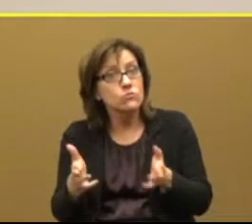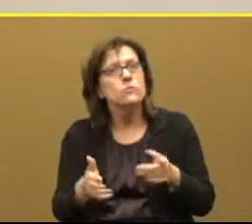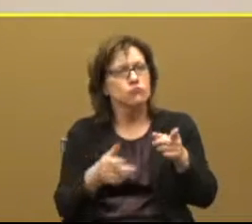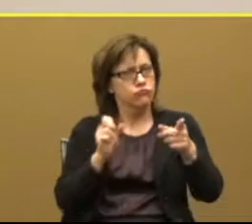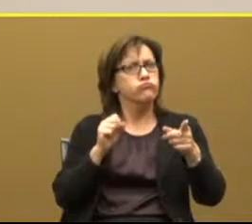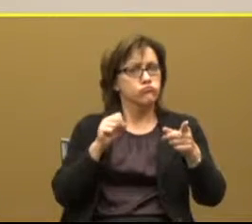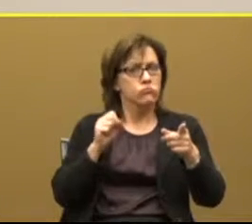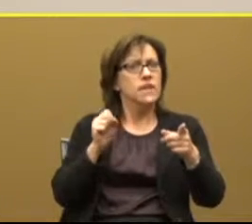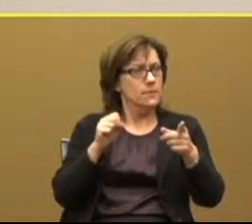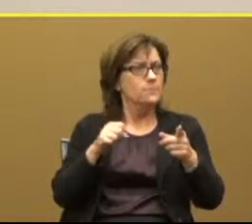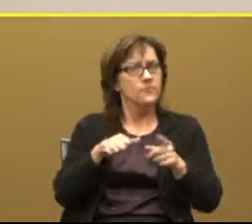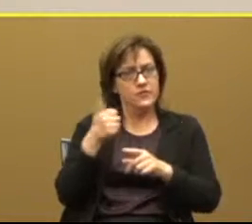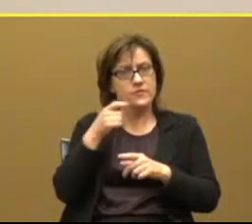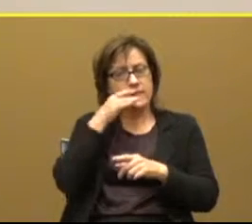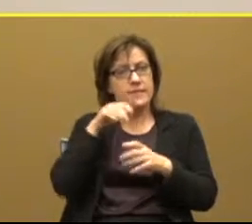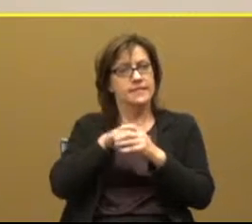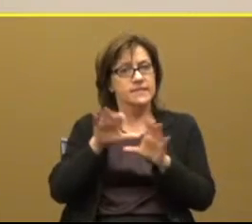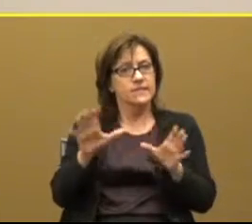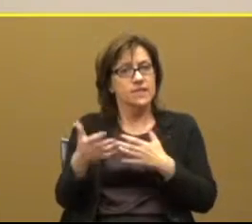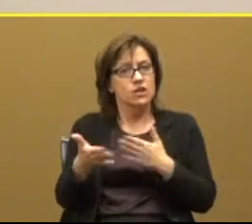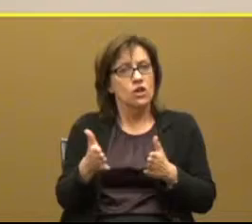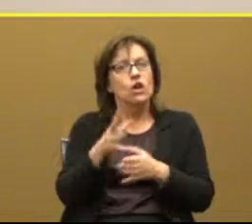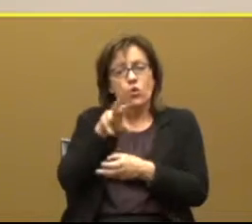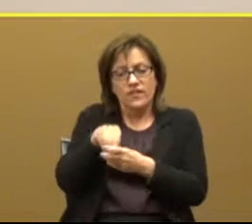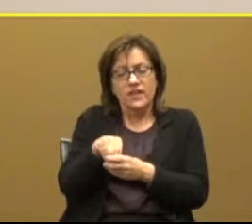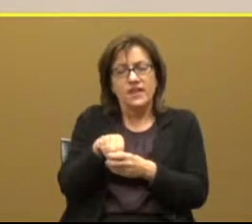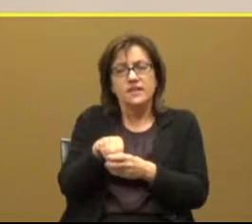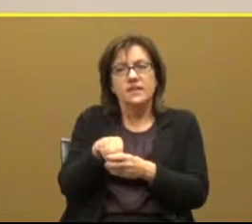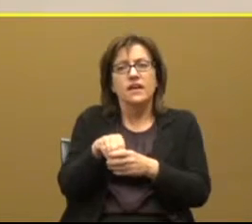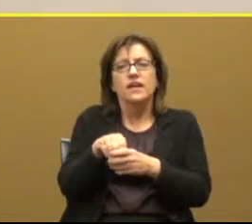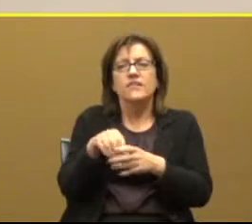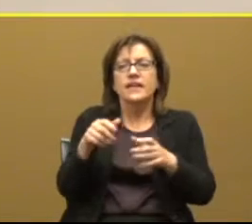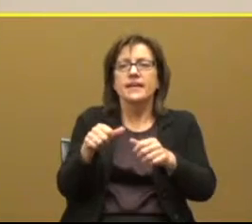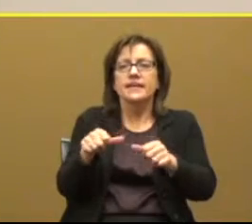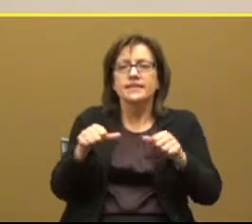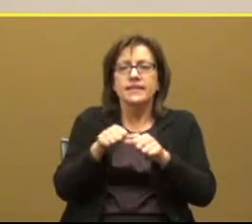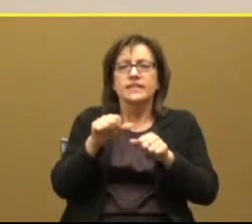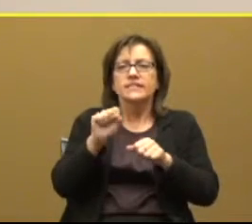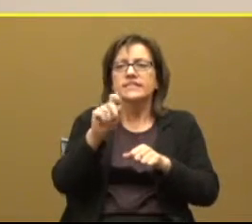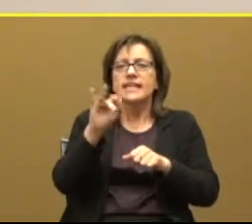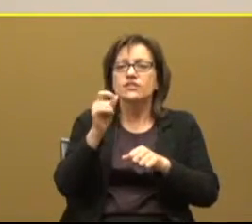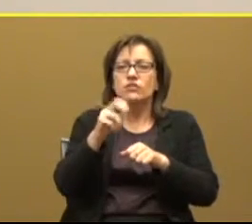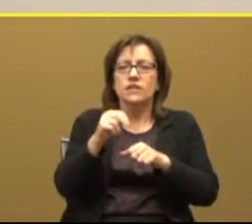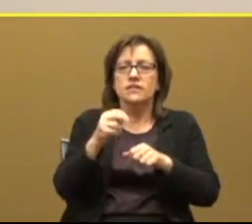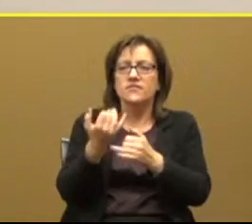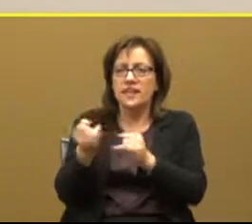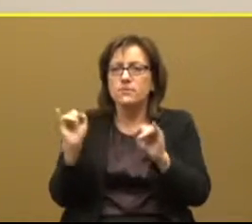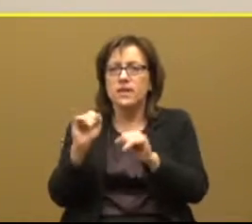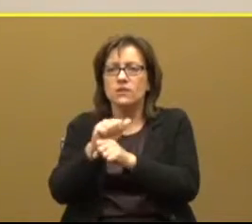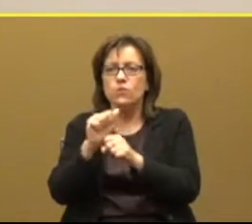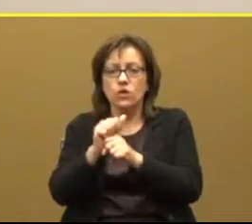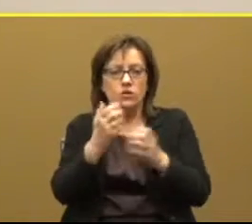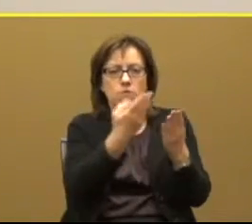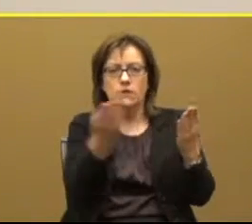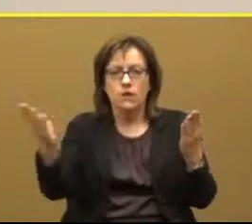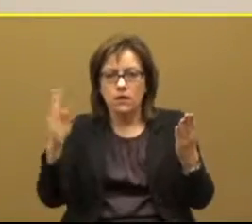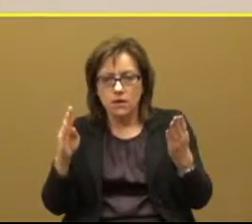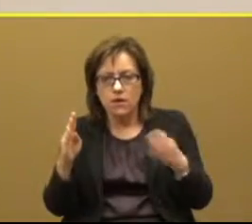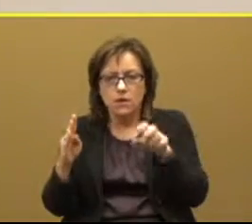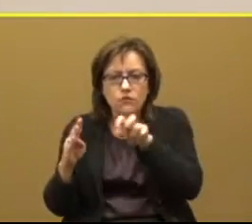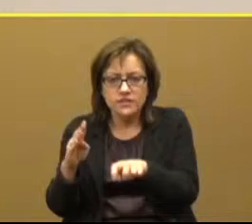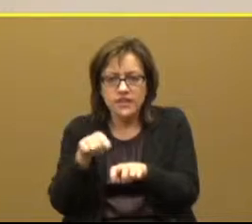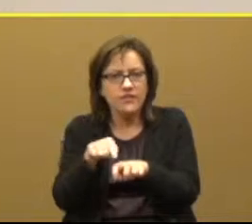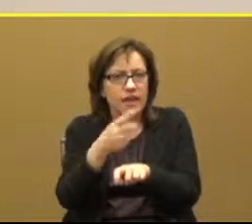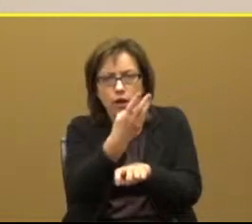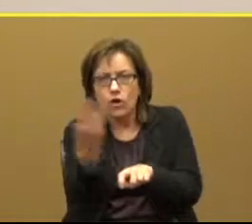kids in the classroom, yeah. Yeah, And so the stations that you've got, the independent work, the direct instruction. they're doing that when you're in there,